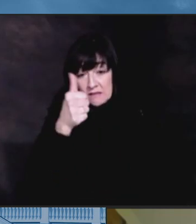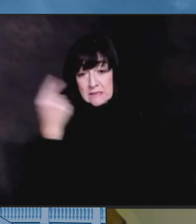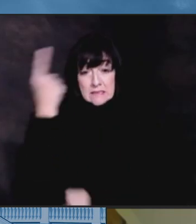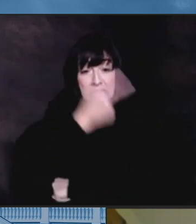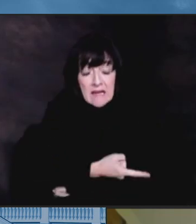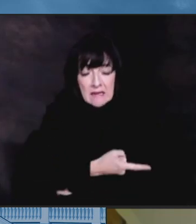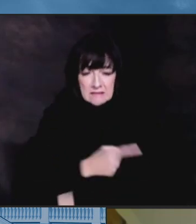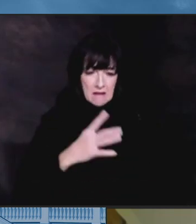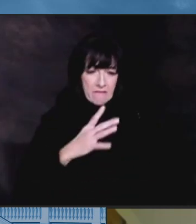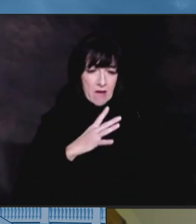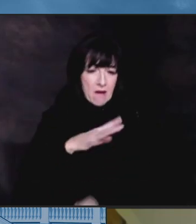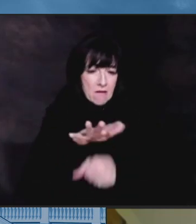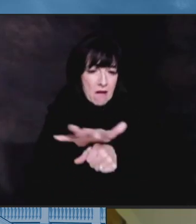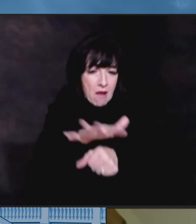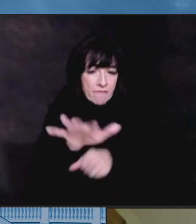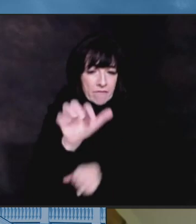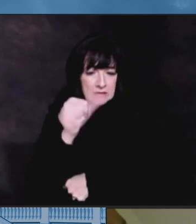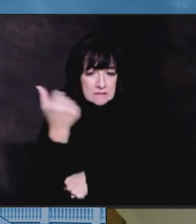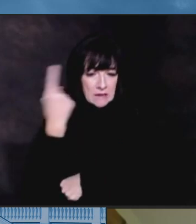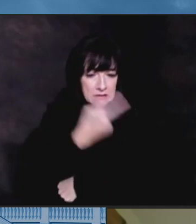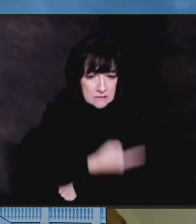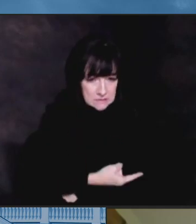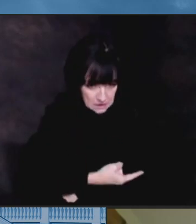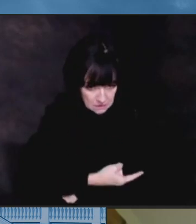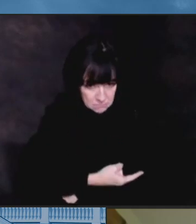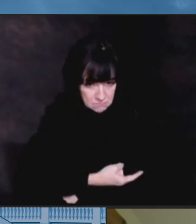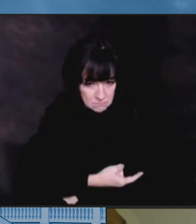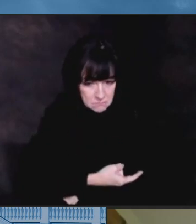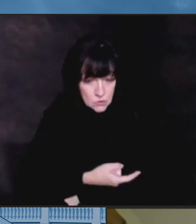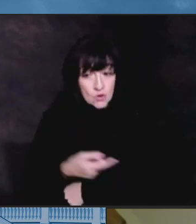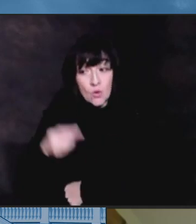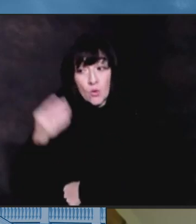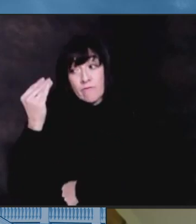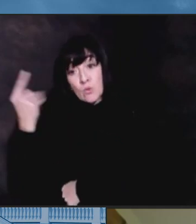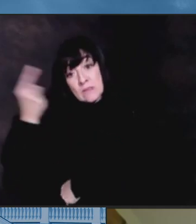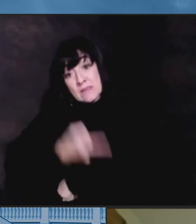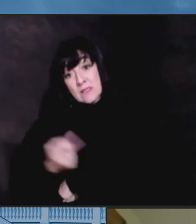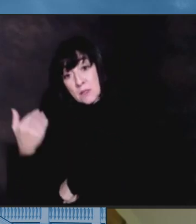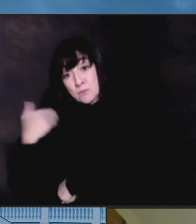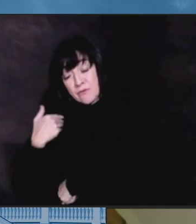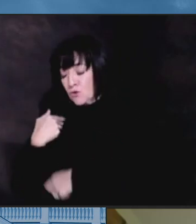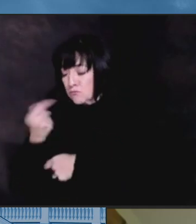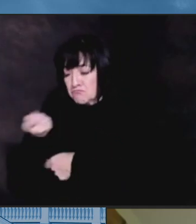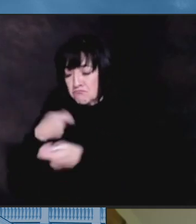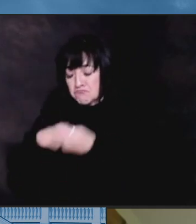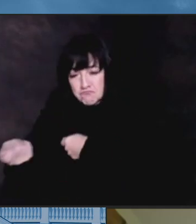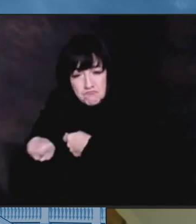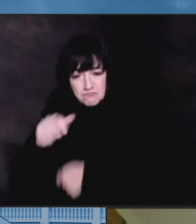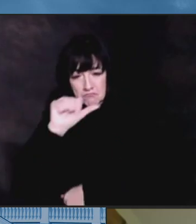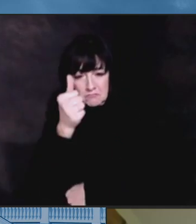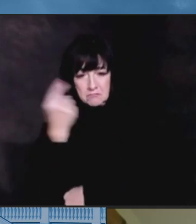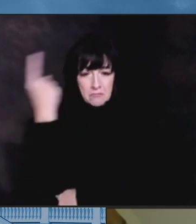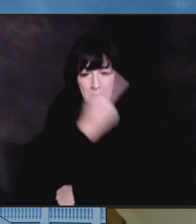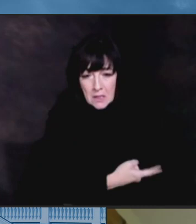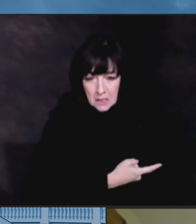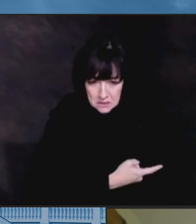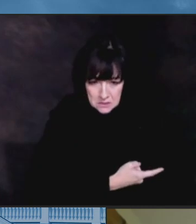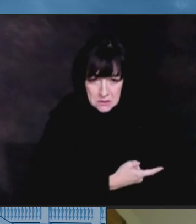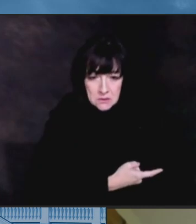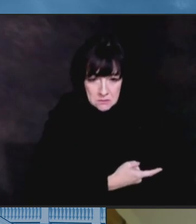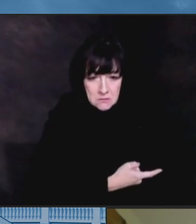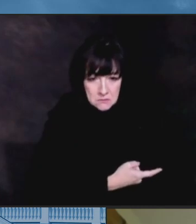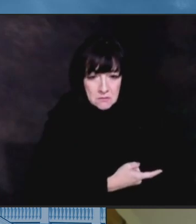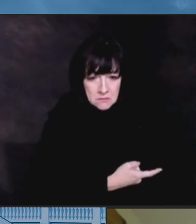option. The risk that you may miss, you may leave quarantine before becoming positive